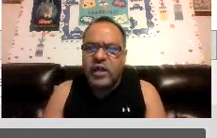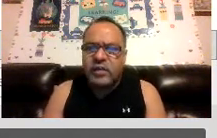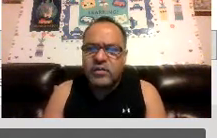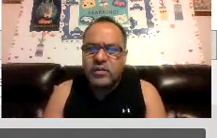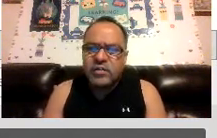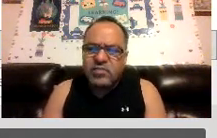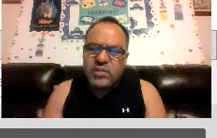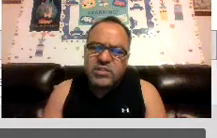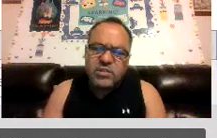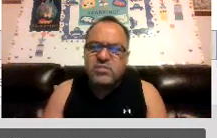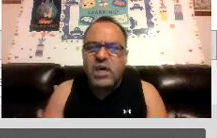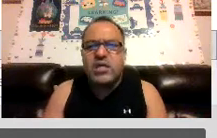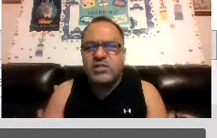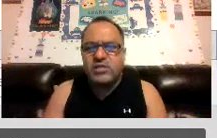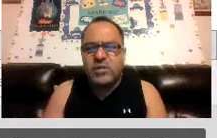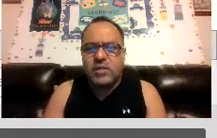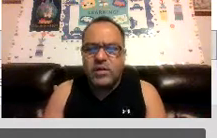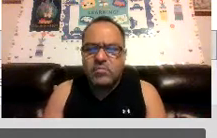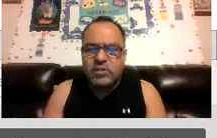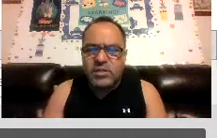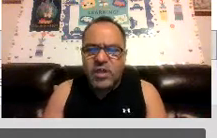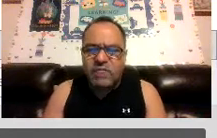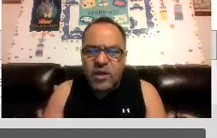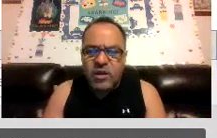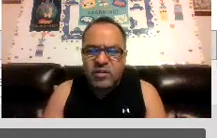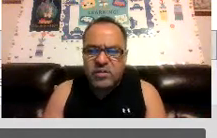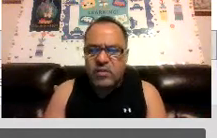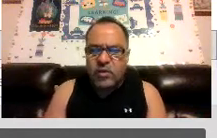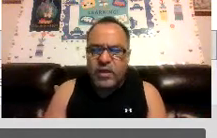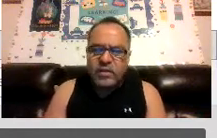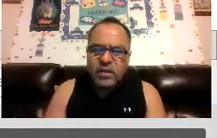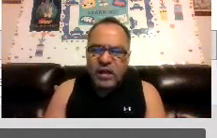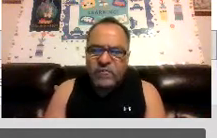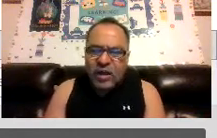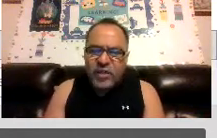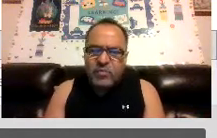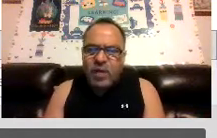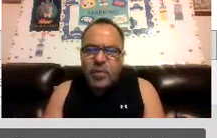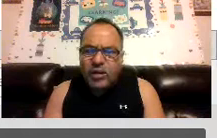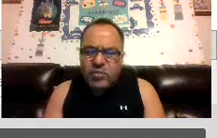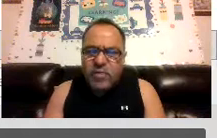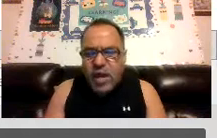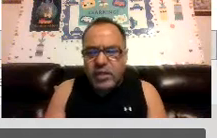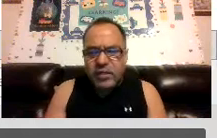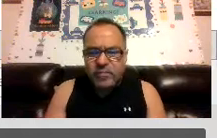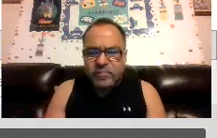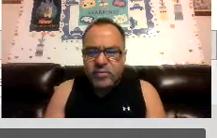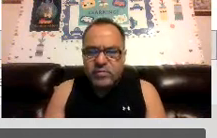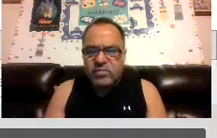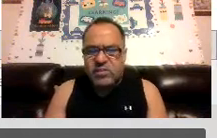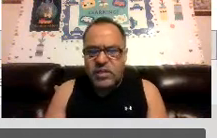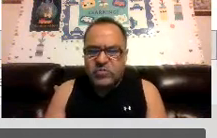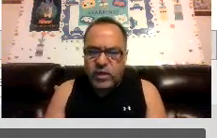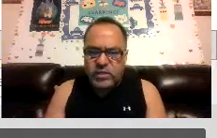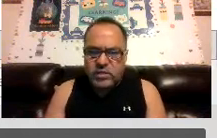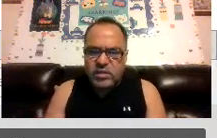her hand. "Give me the stones, Tella," she said. "But that's not fair," Tella whined. "I found them, not Paco, they're mine."